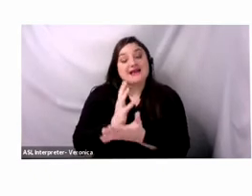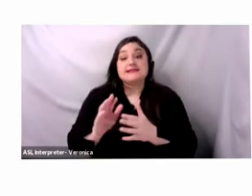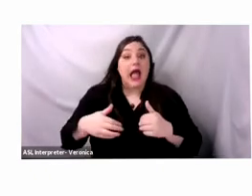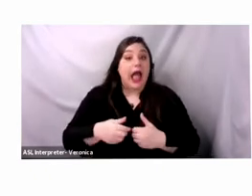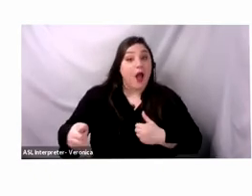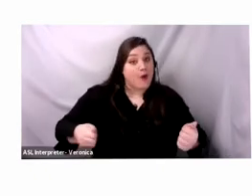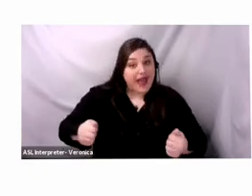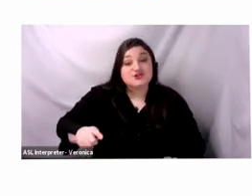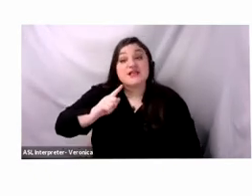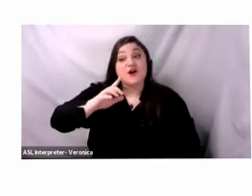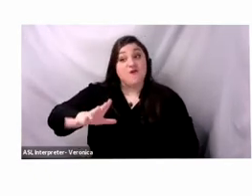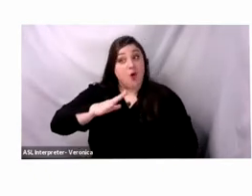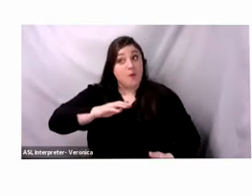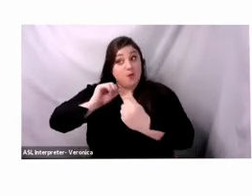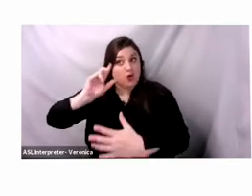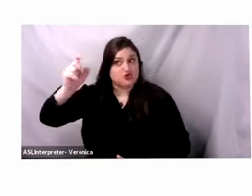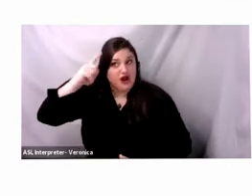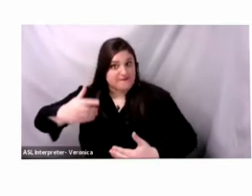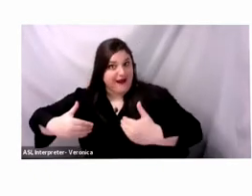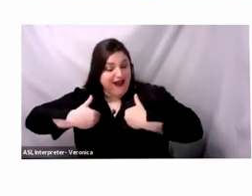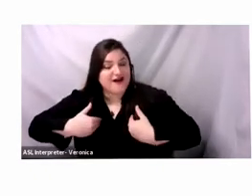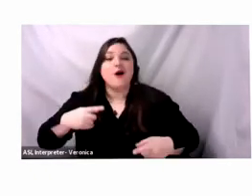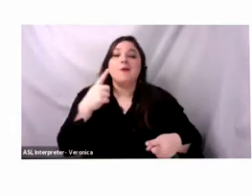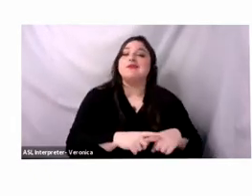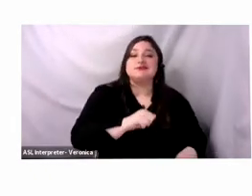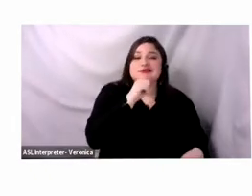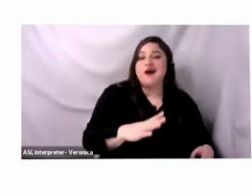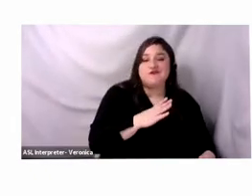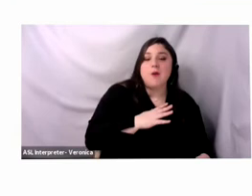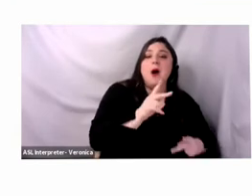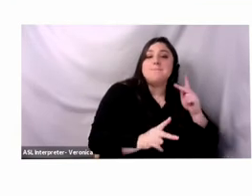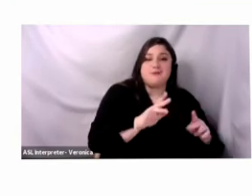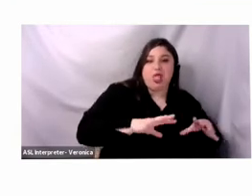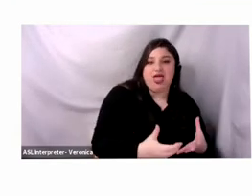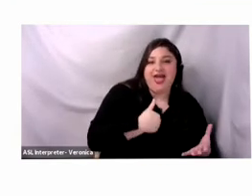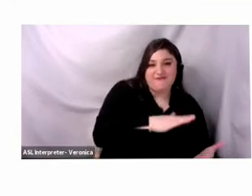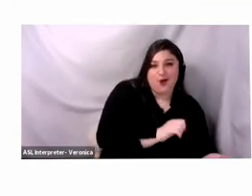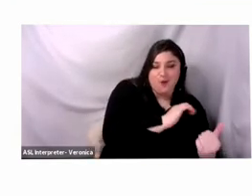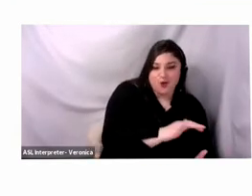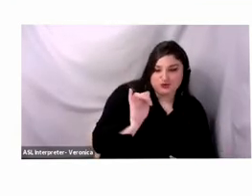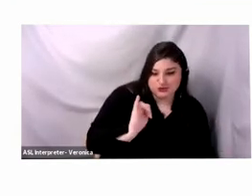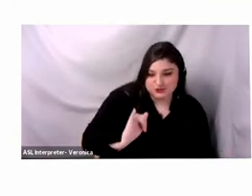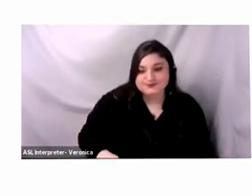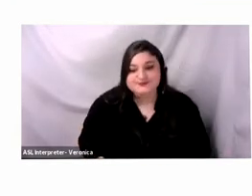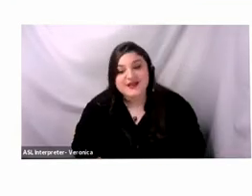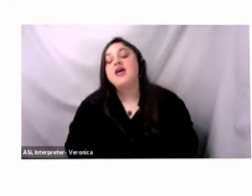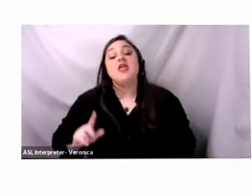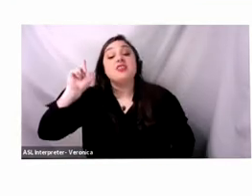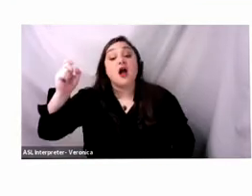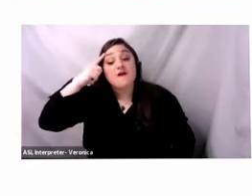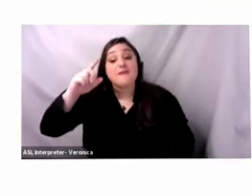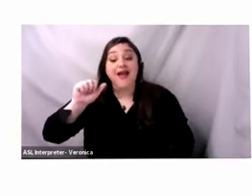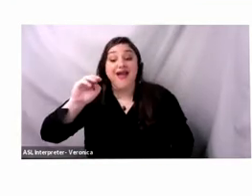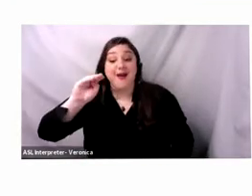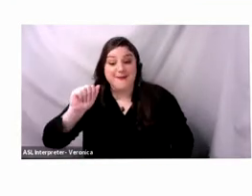and informally by individuals. The local government, the AMA, picks up 70 tons of clothing waste from Compromonto every single day.